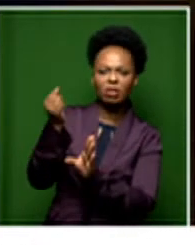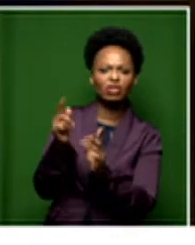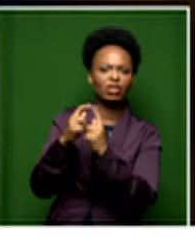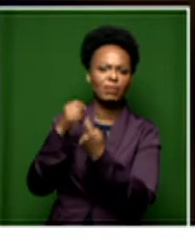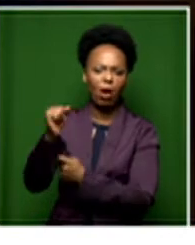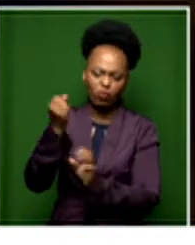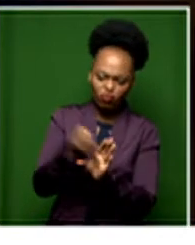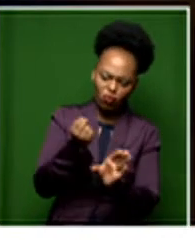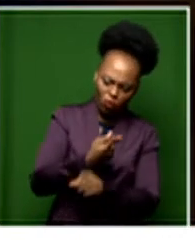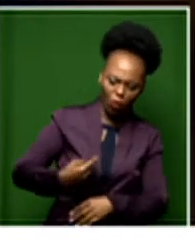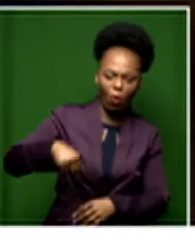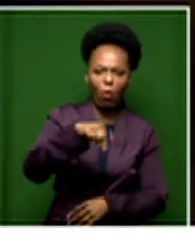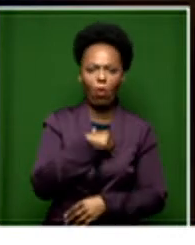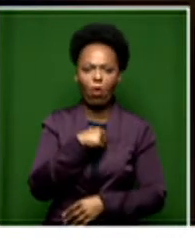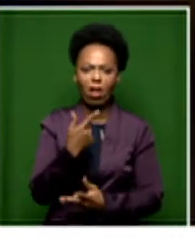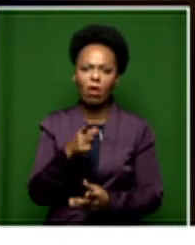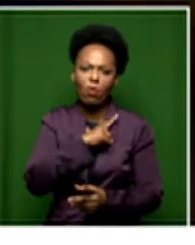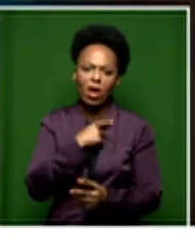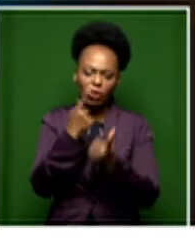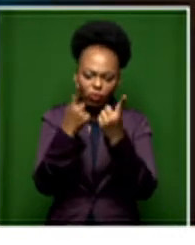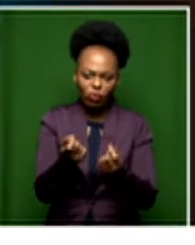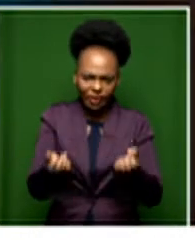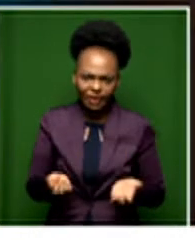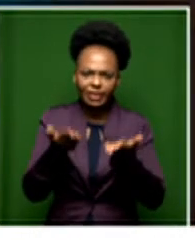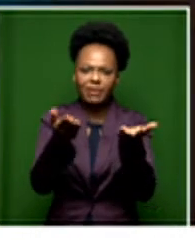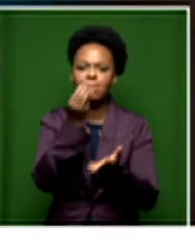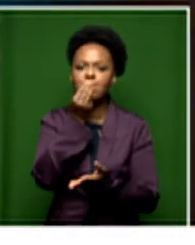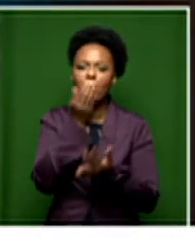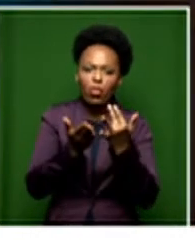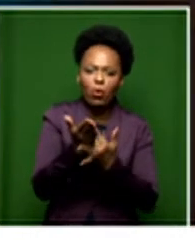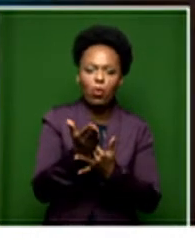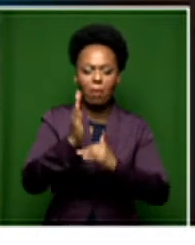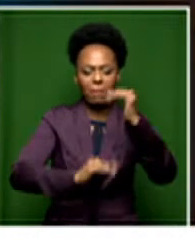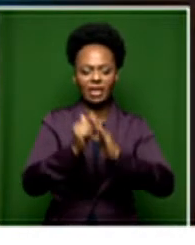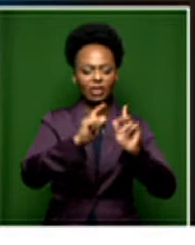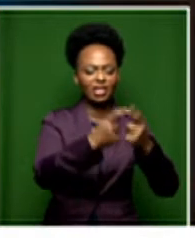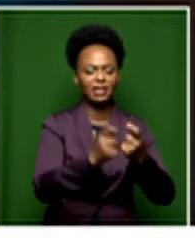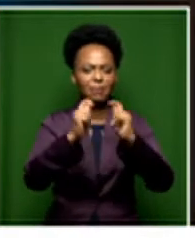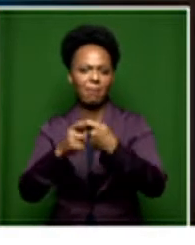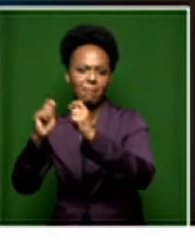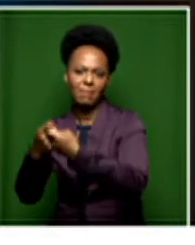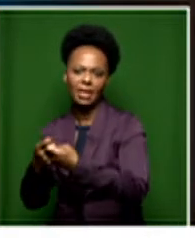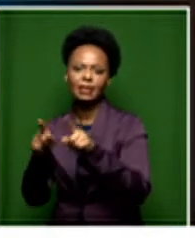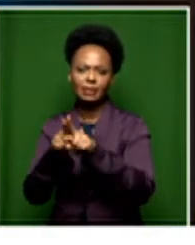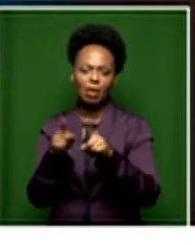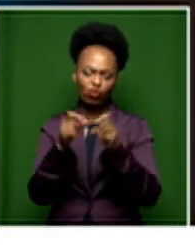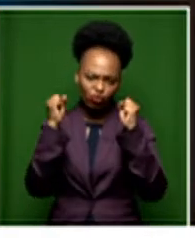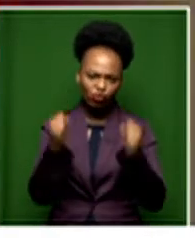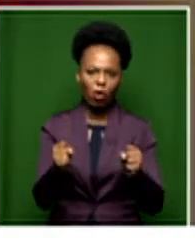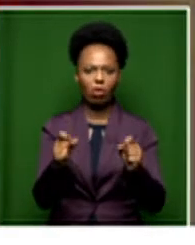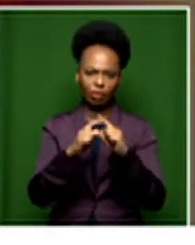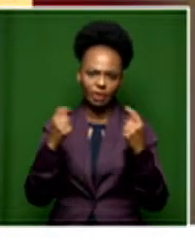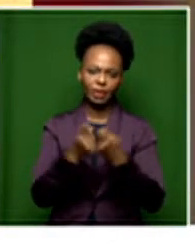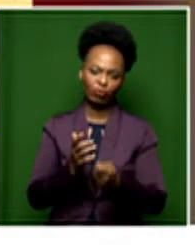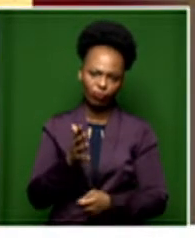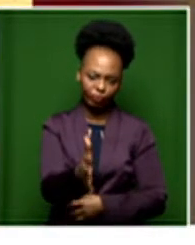and serve a meal, and let's make a difference through building our teams and make sure that we operate as strong teams. So